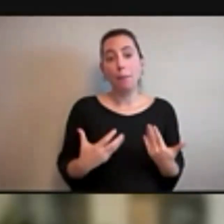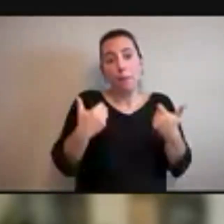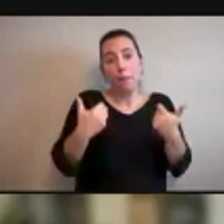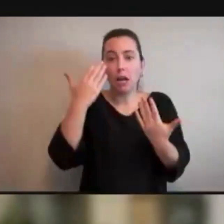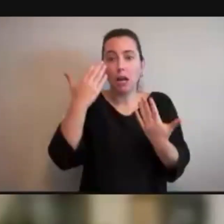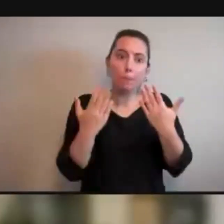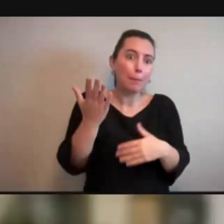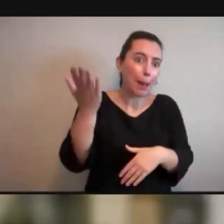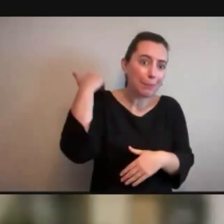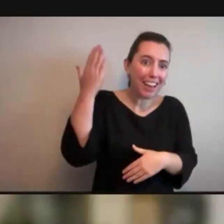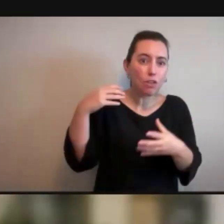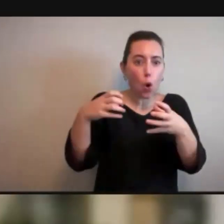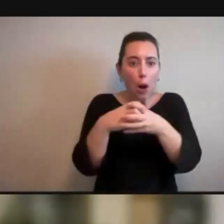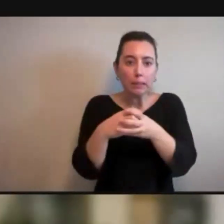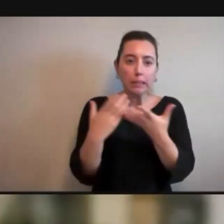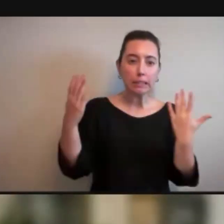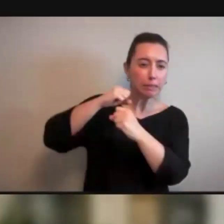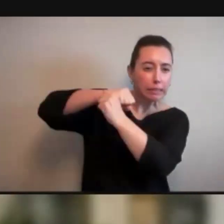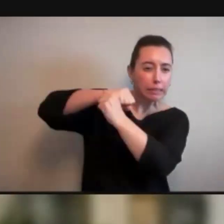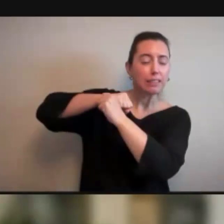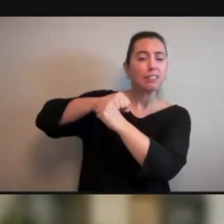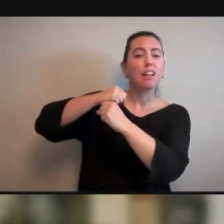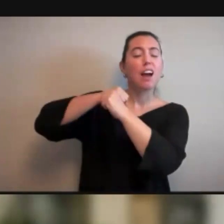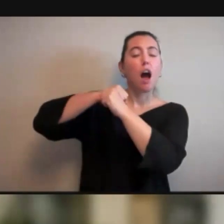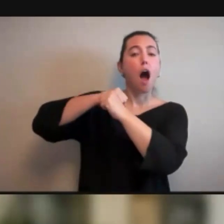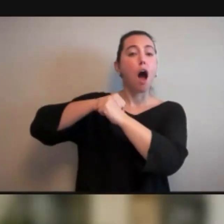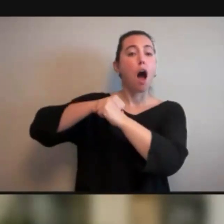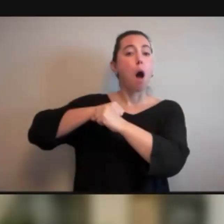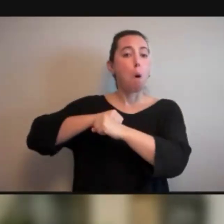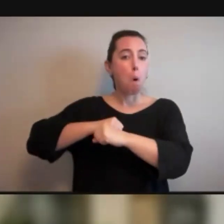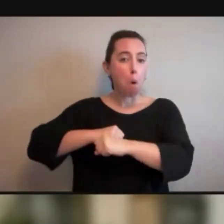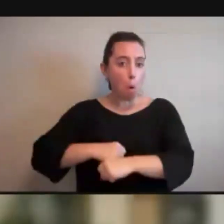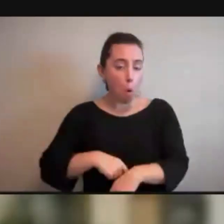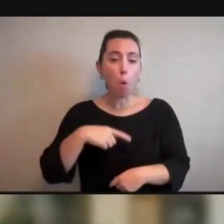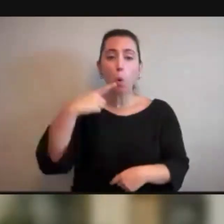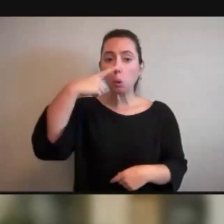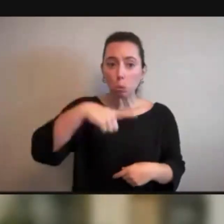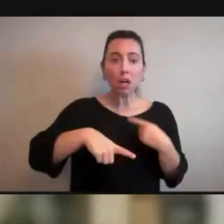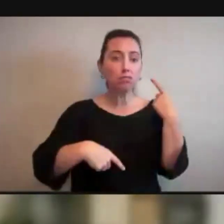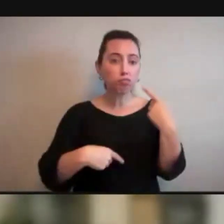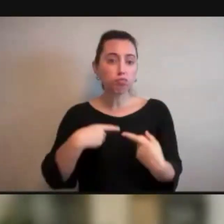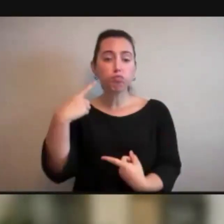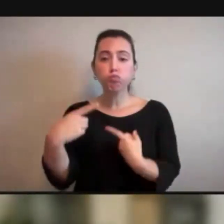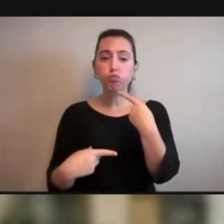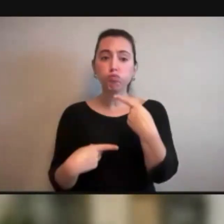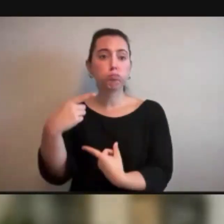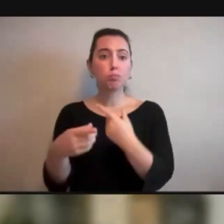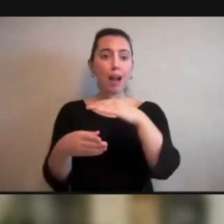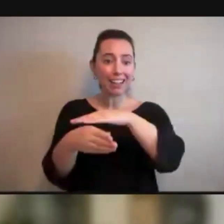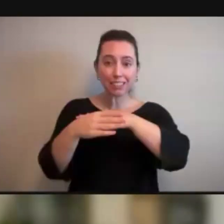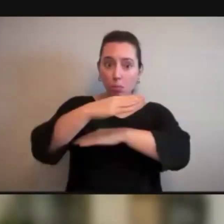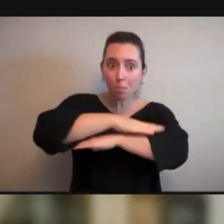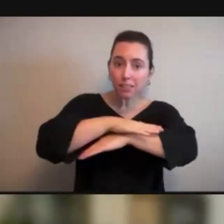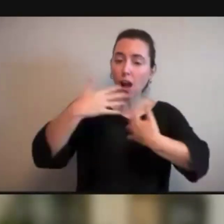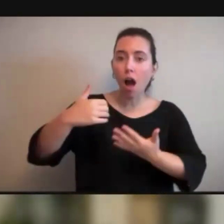first place. They do notice that once they get into it and once the accessibility desk people are helping